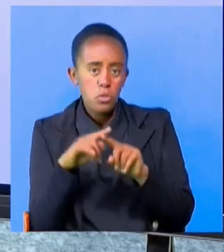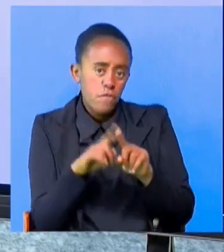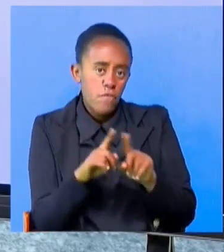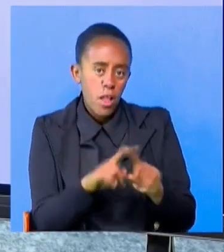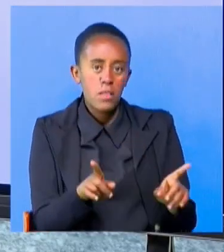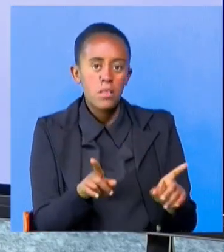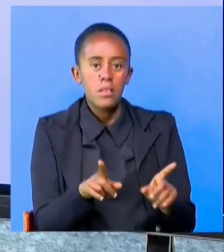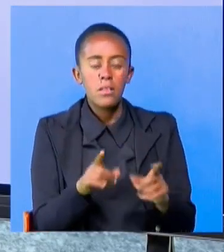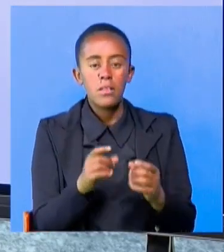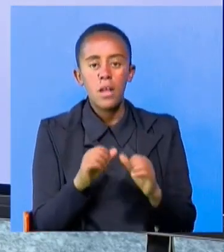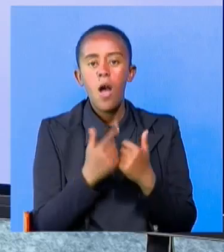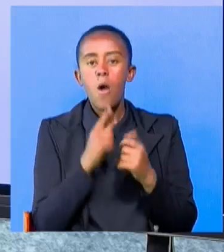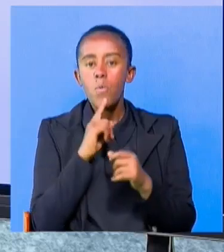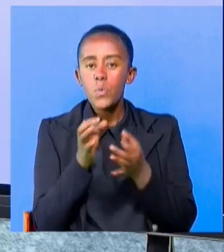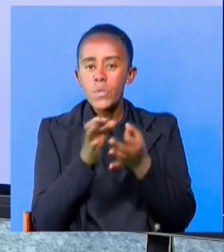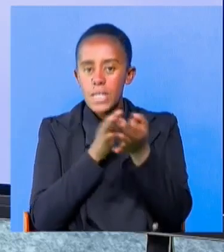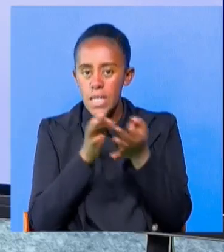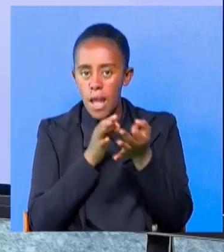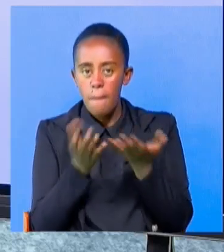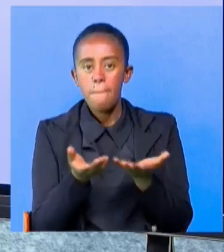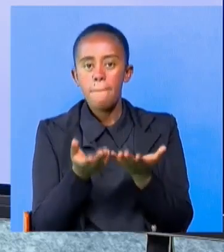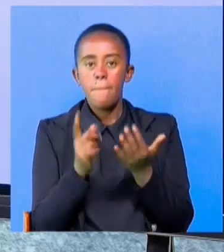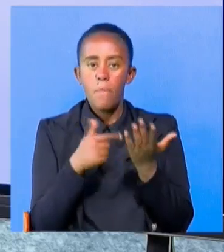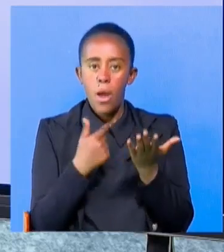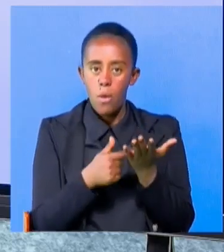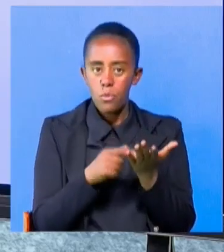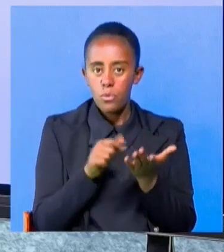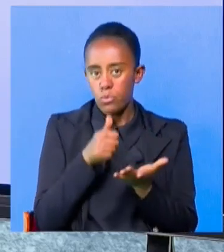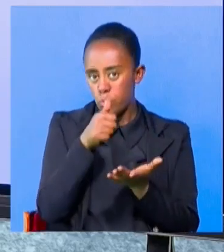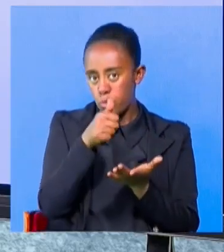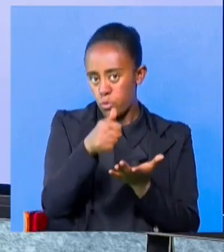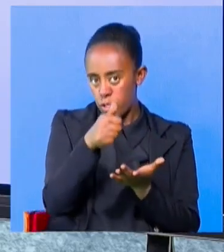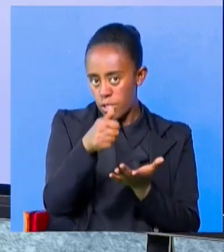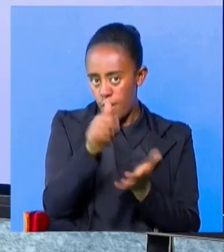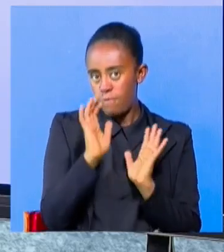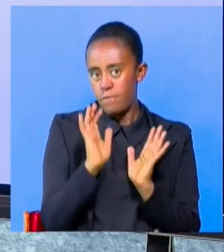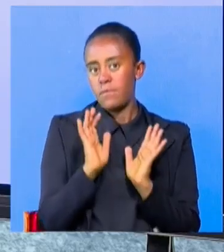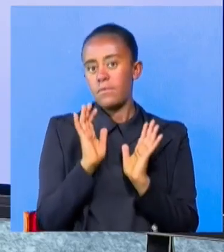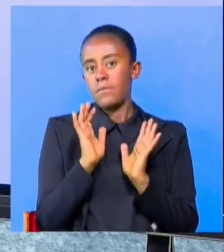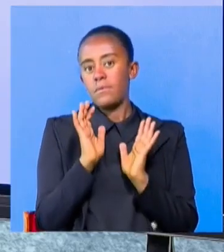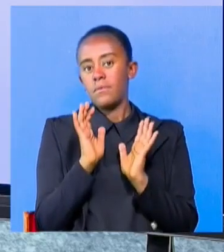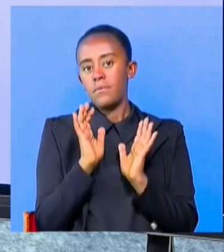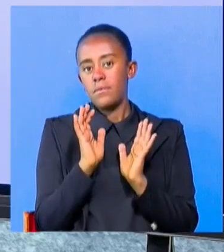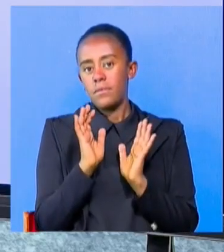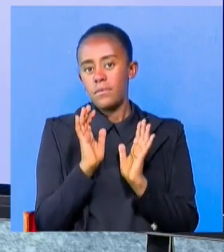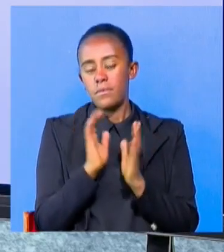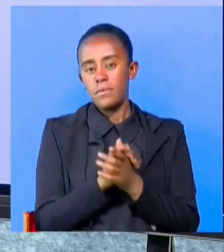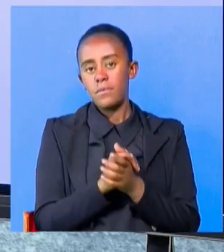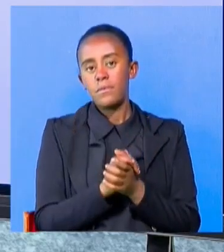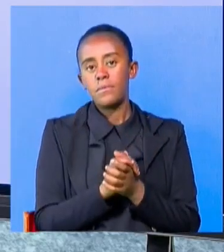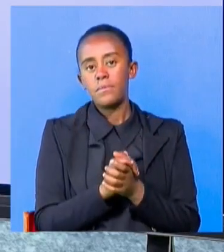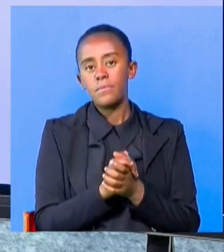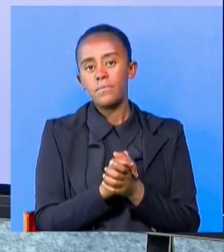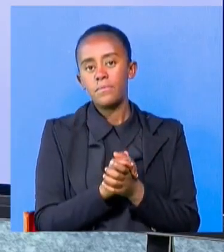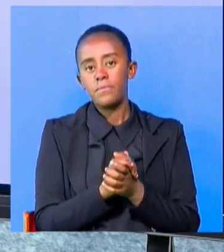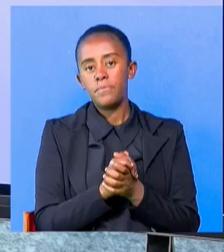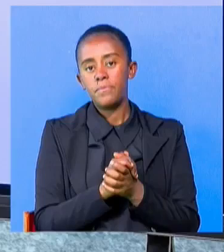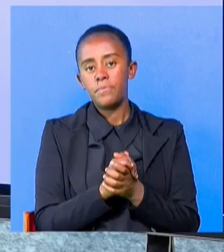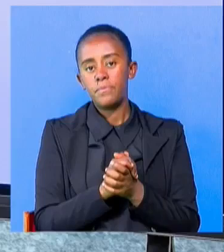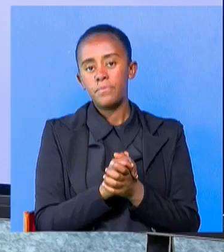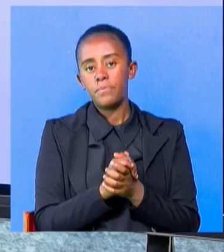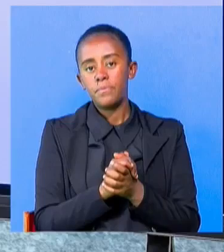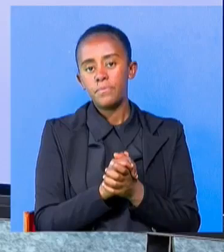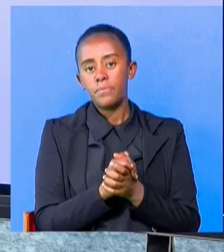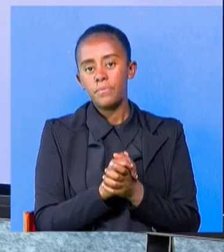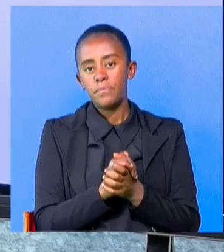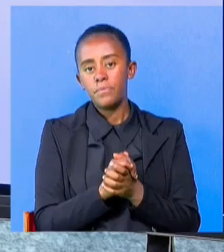to describe about yourself. In addition to this, at the end